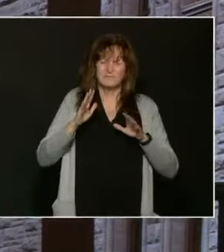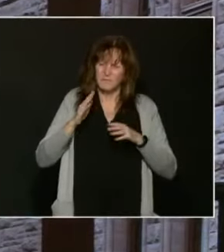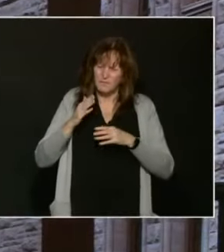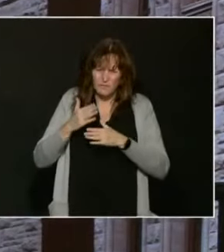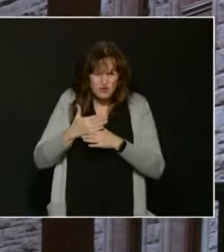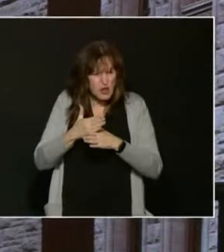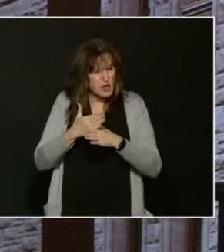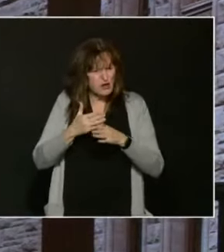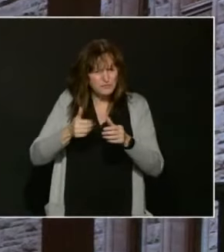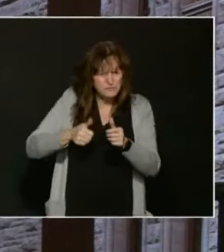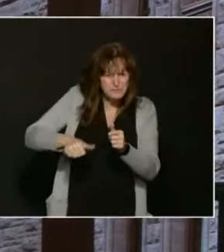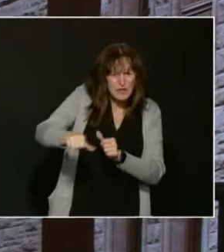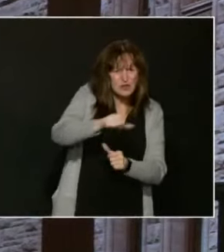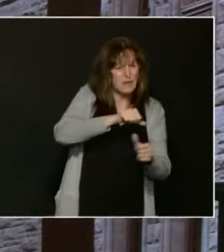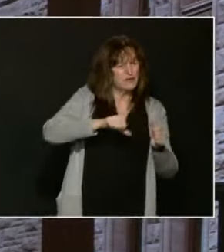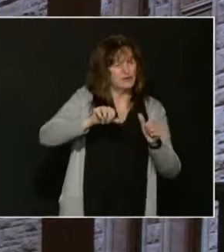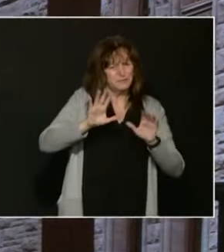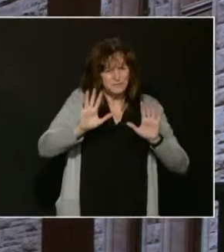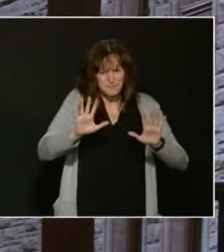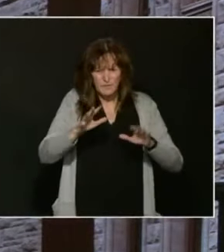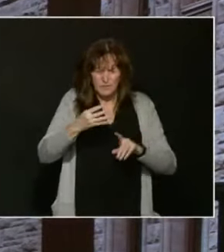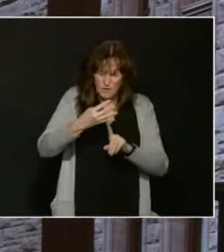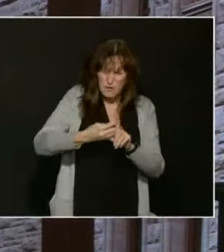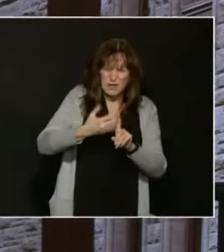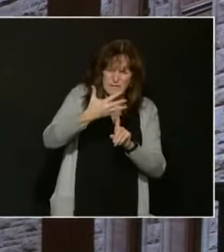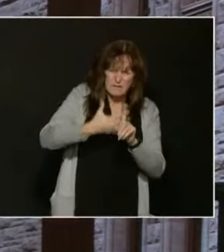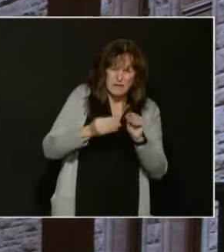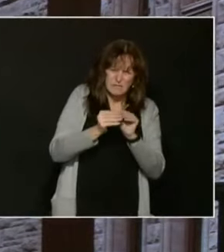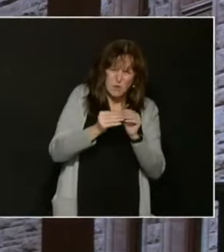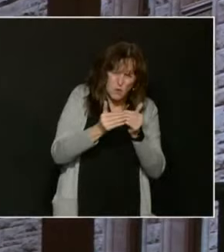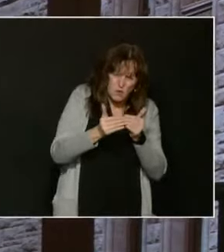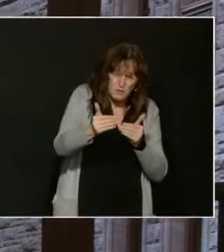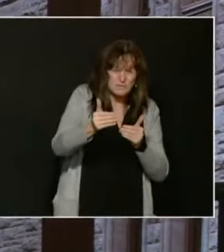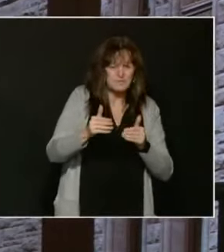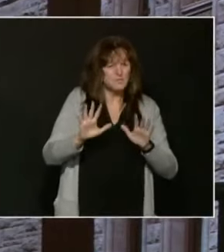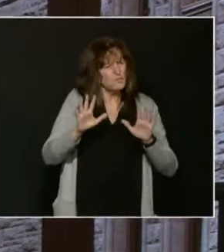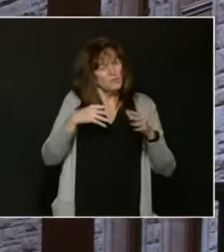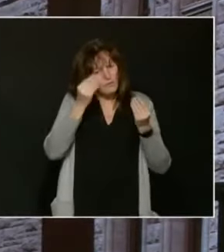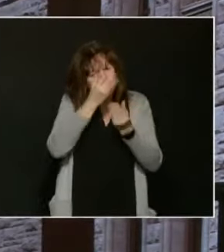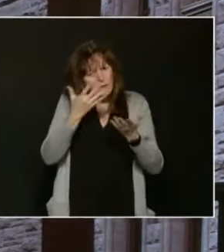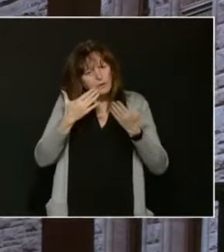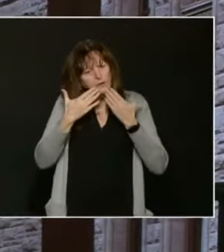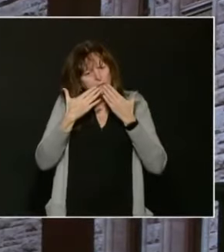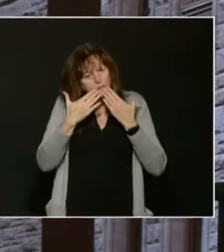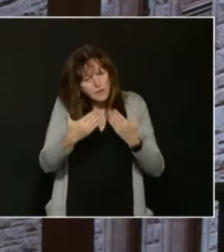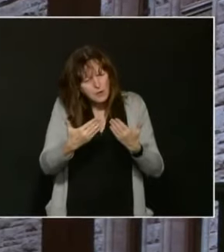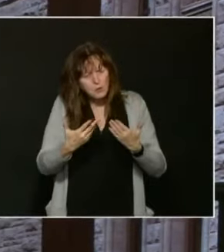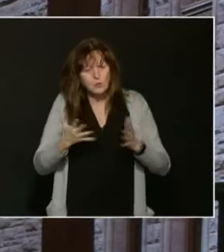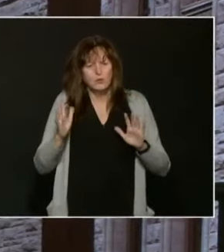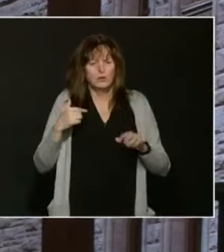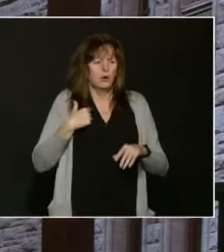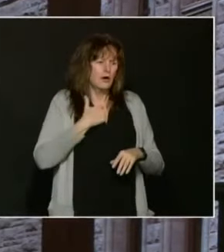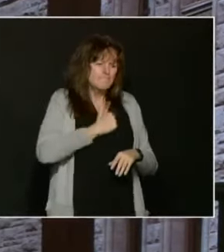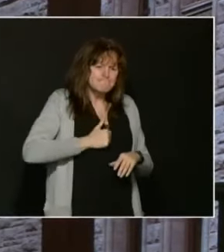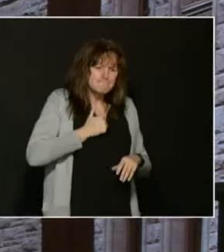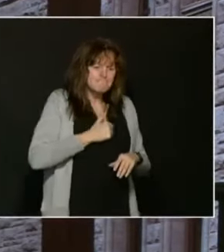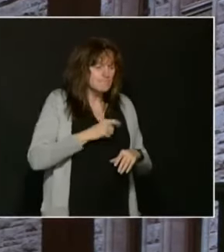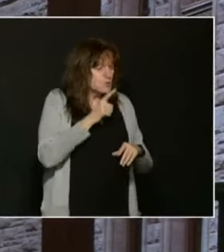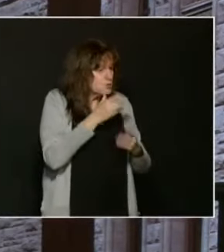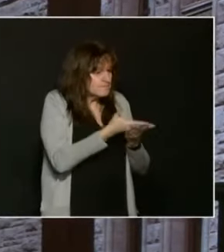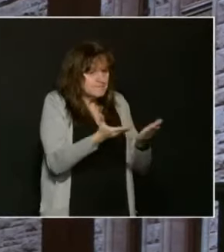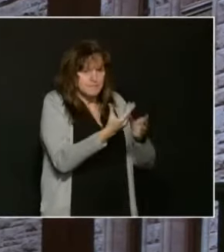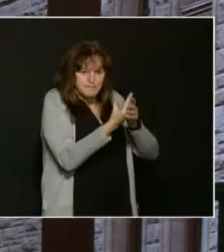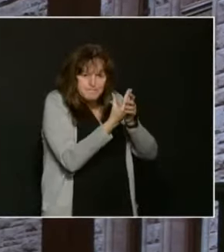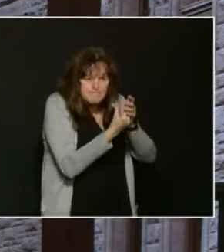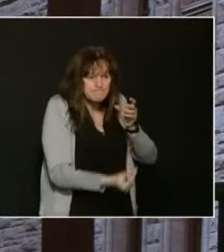so thank you for all you've done. Our condolences to those who have lost loved ones. Some areas of the world, they've lost large percentages